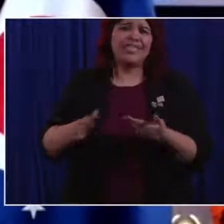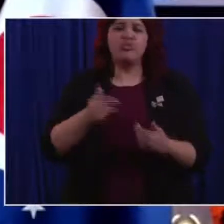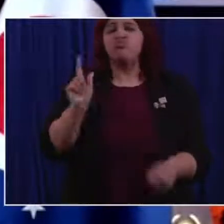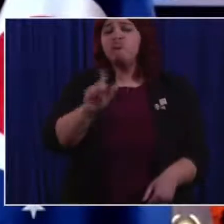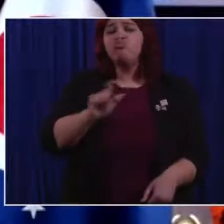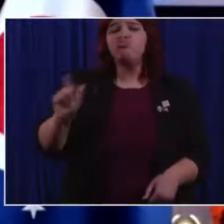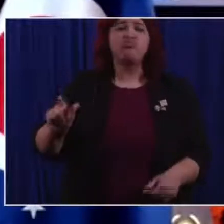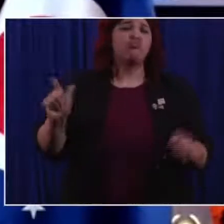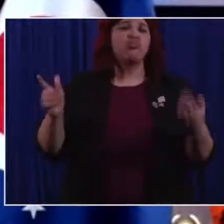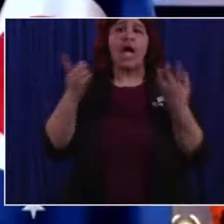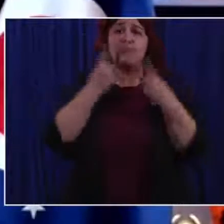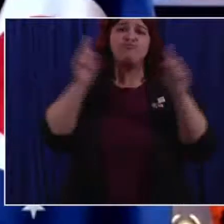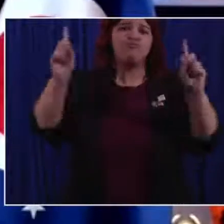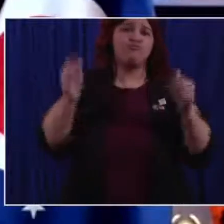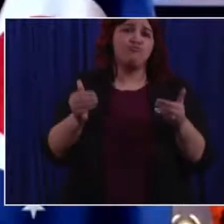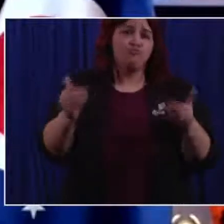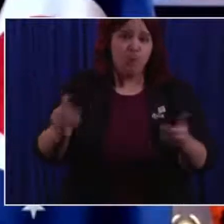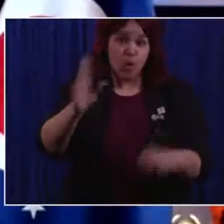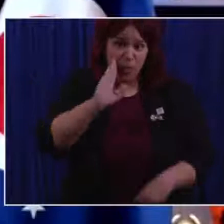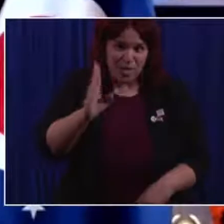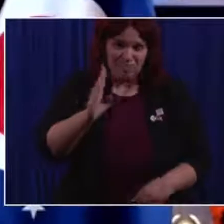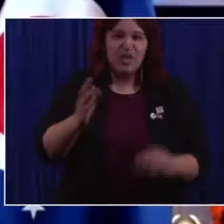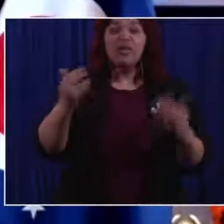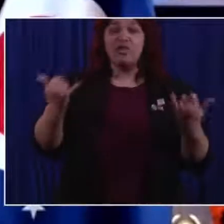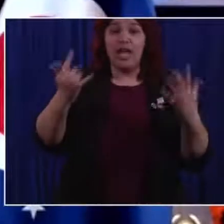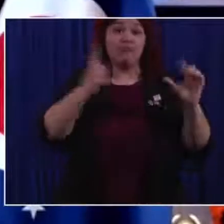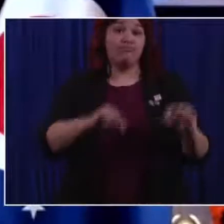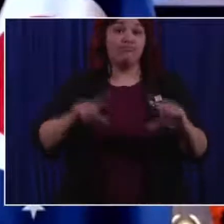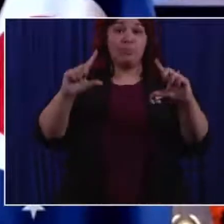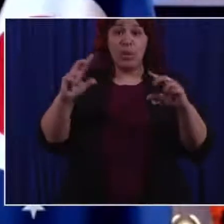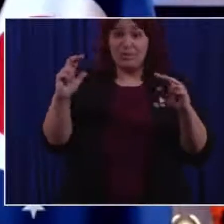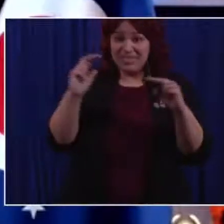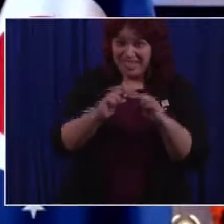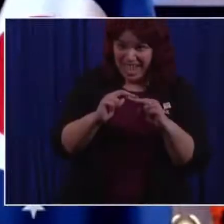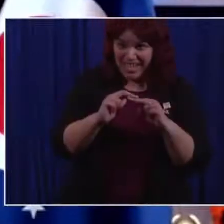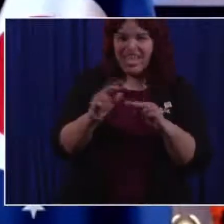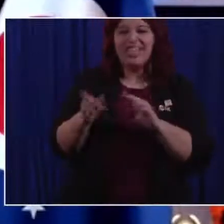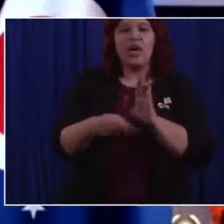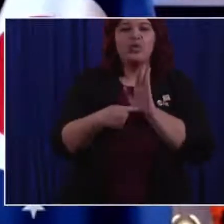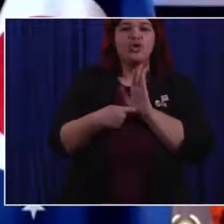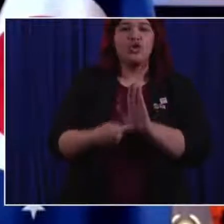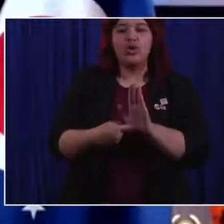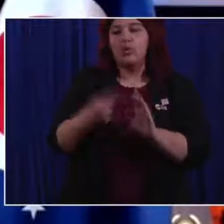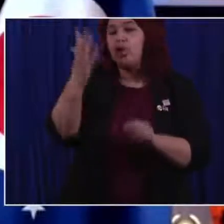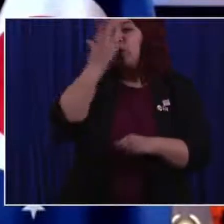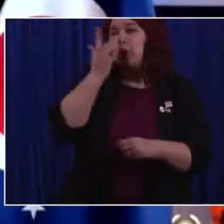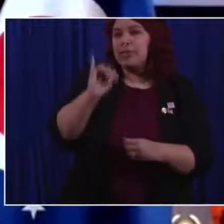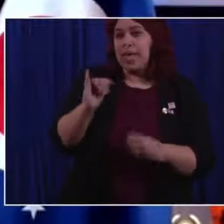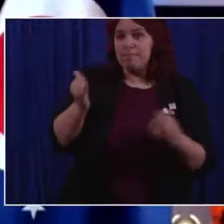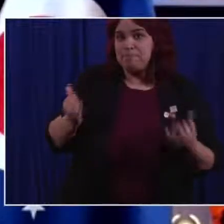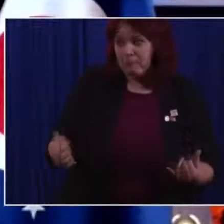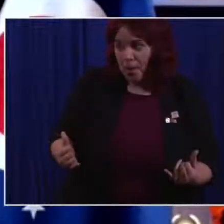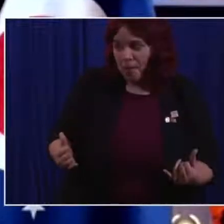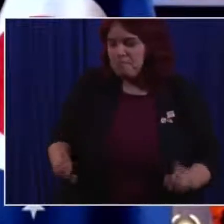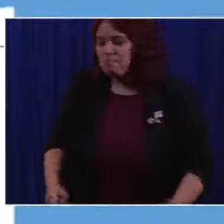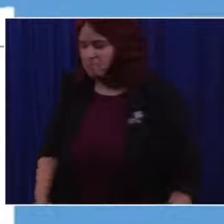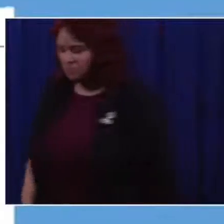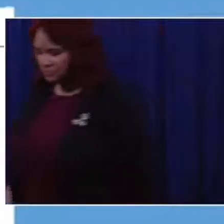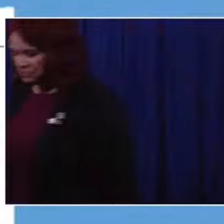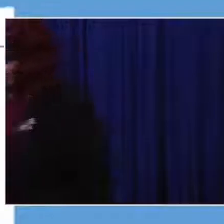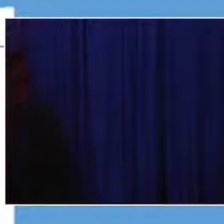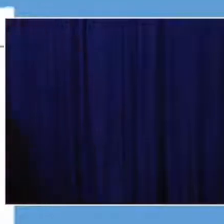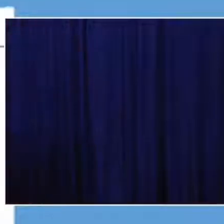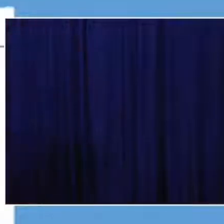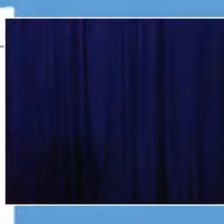we're going to show you slide 1 here, hopefully, of the redesign. It's much more streamlined and it's less